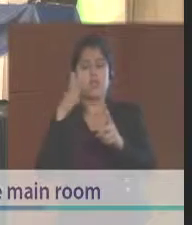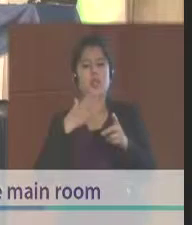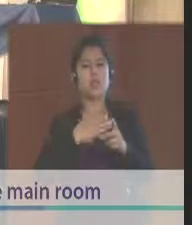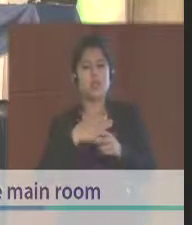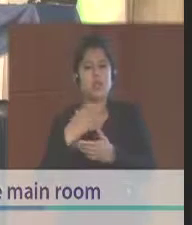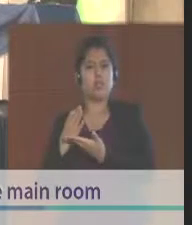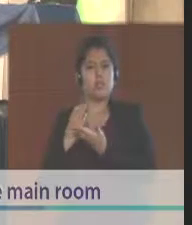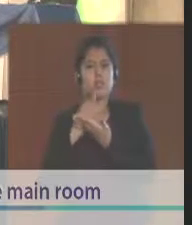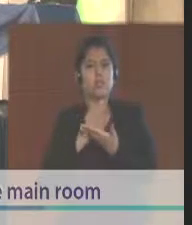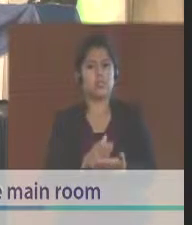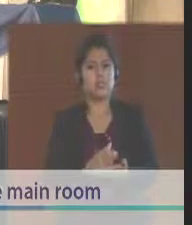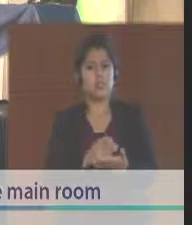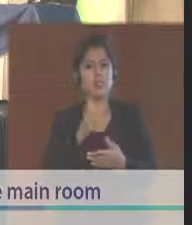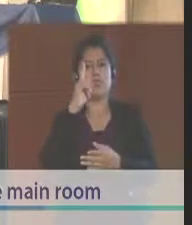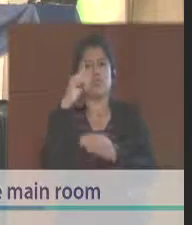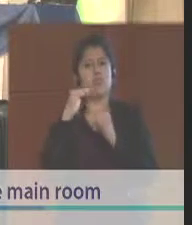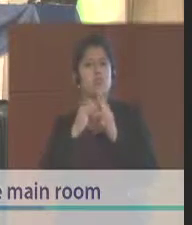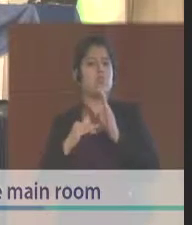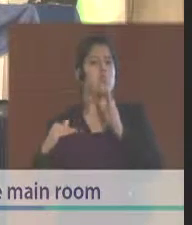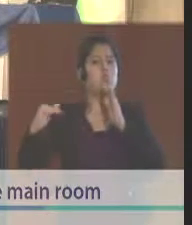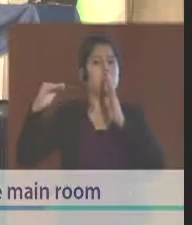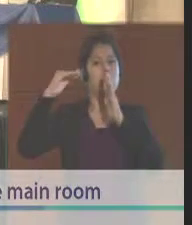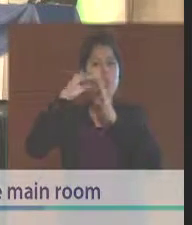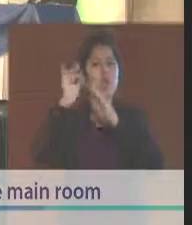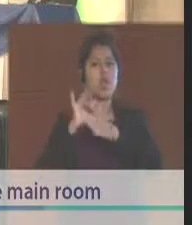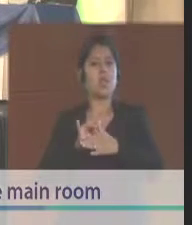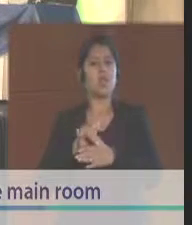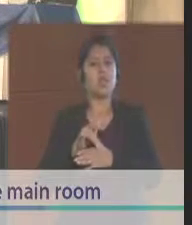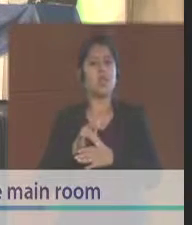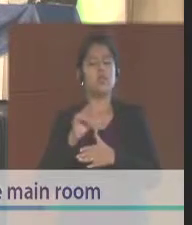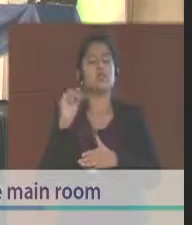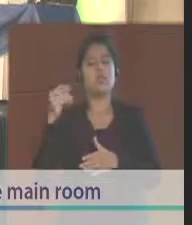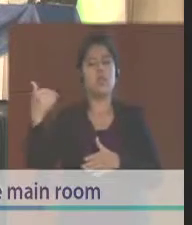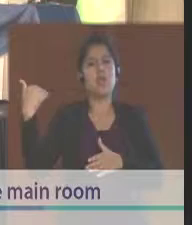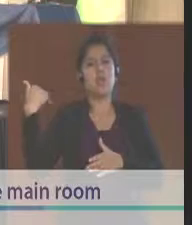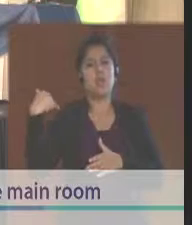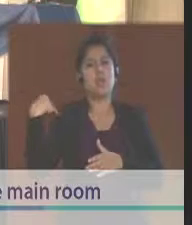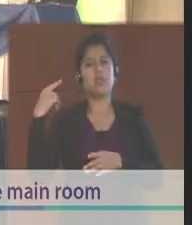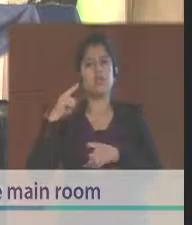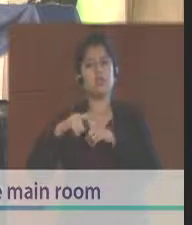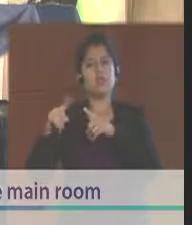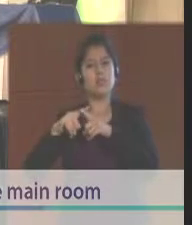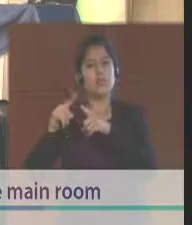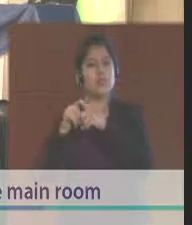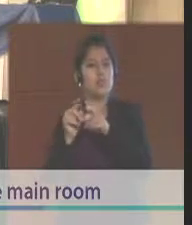the municipalities that have a high risk potential